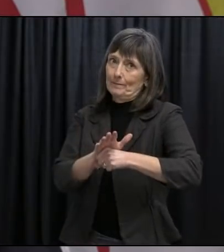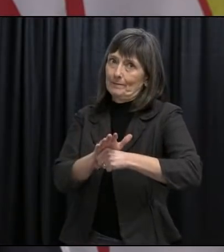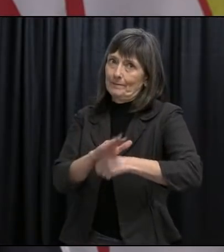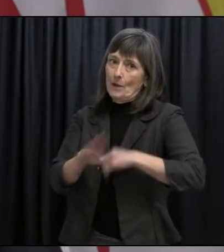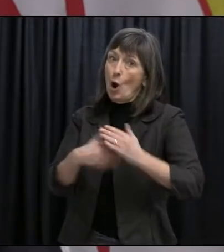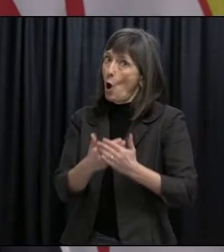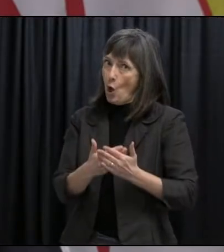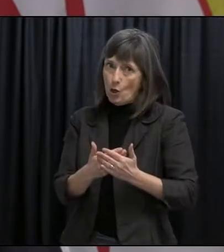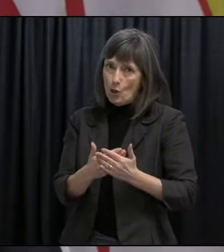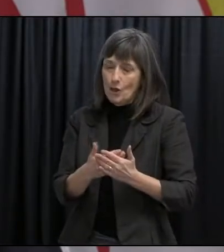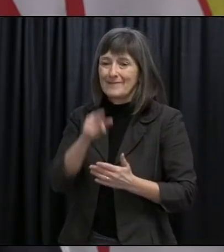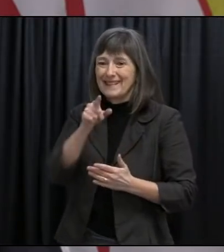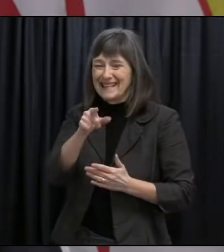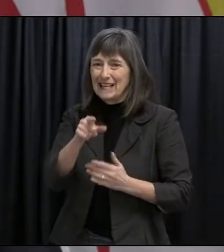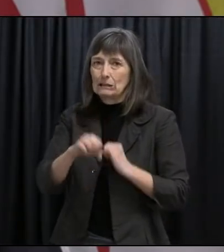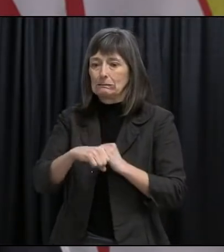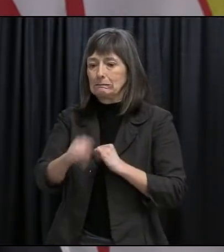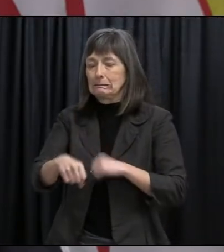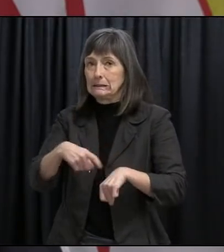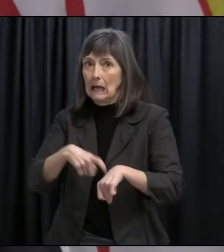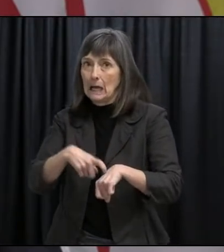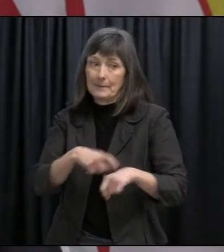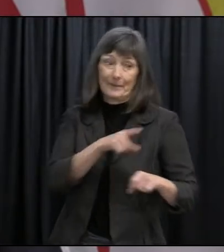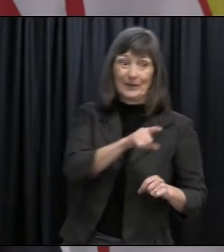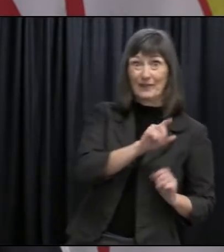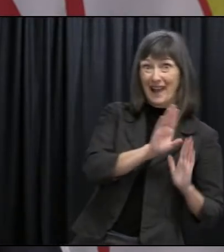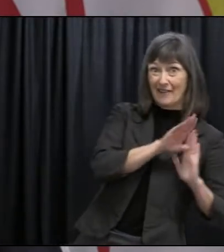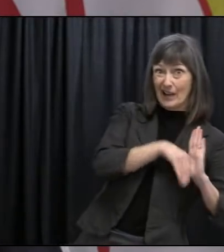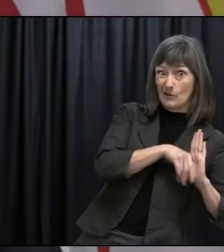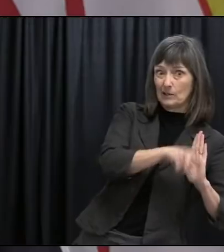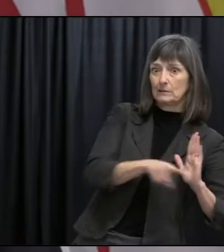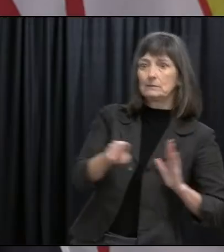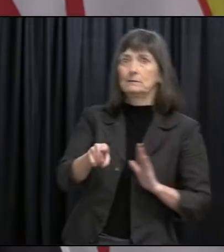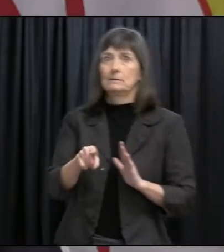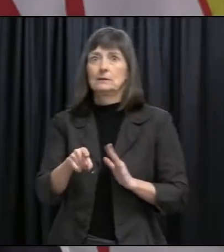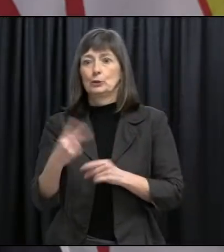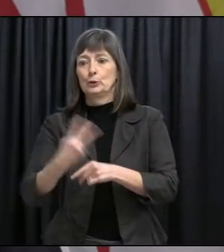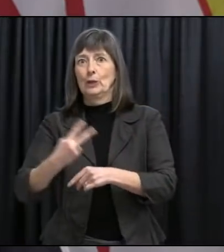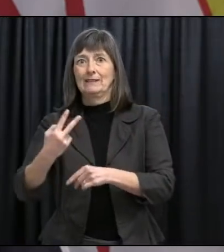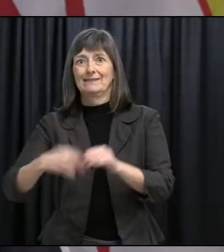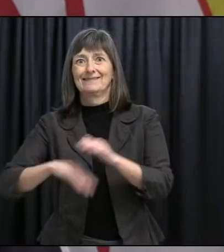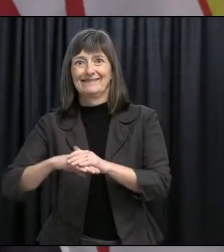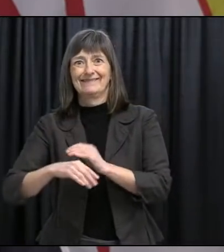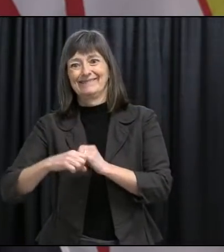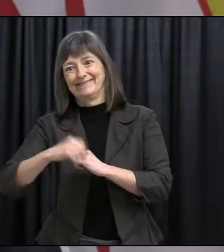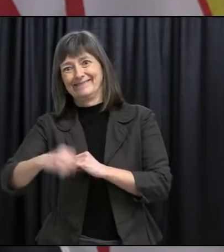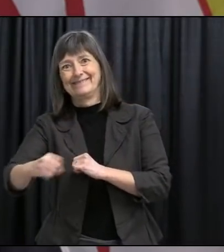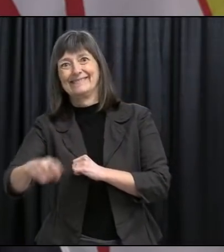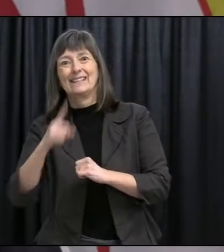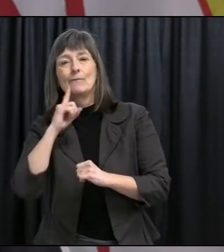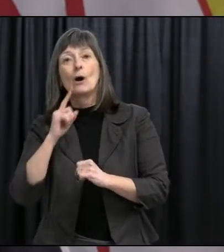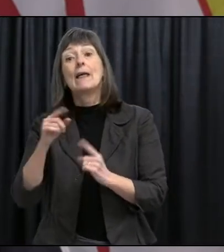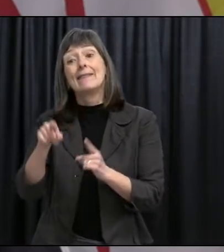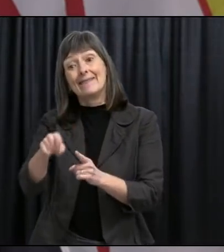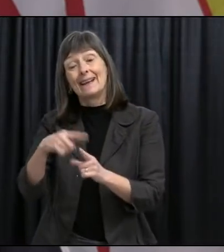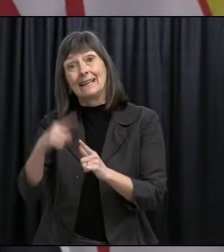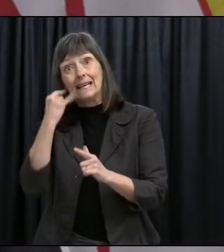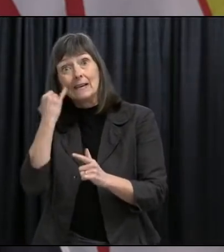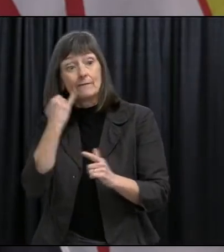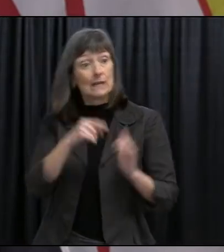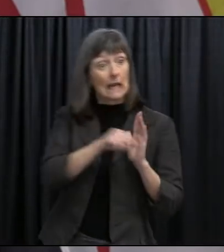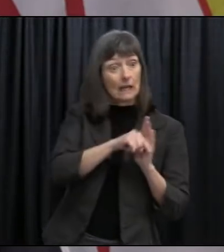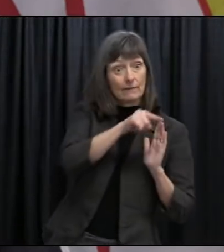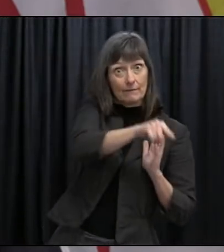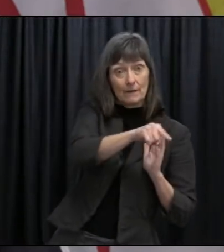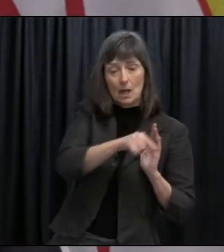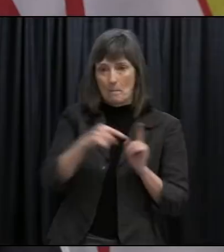with a slightly longer turnaround time, and it would be taking longer to do that contact tracing. So, this